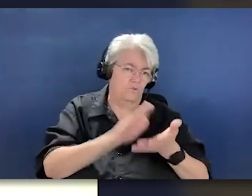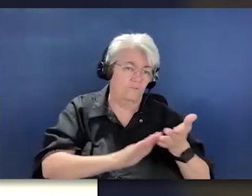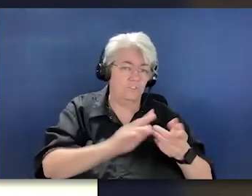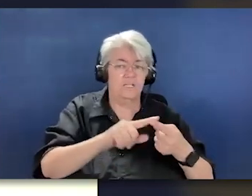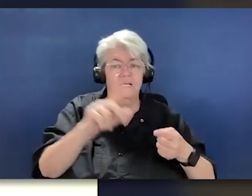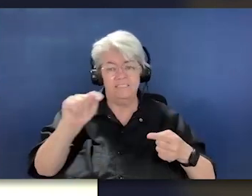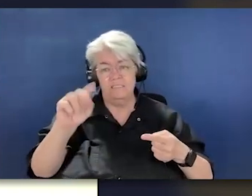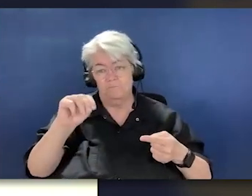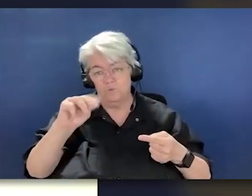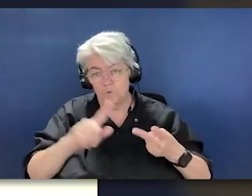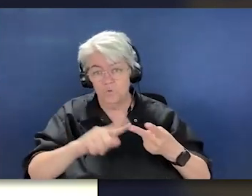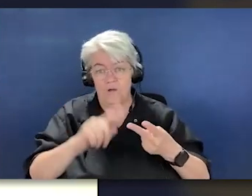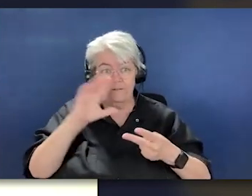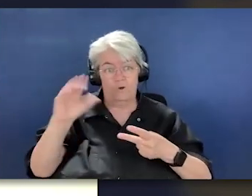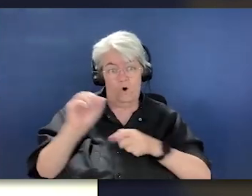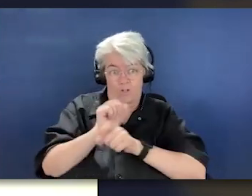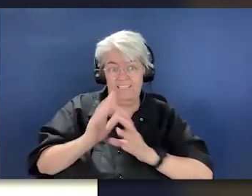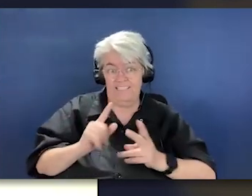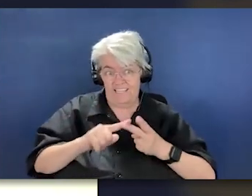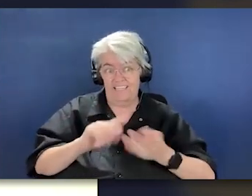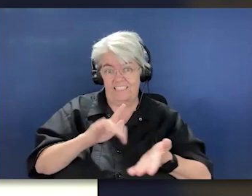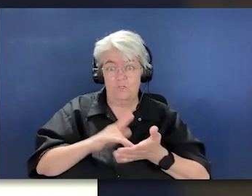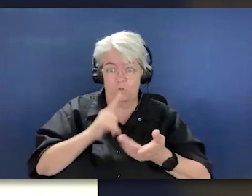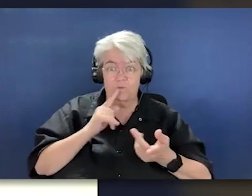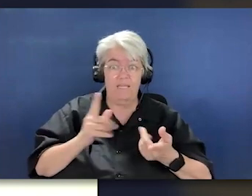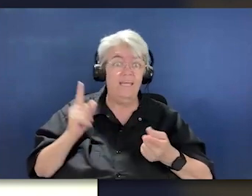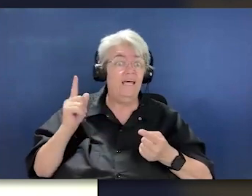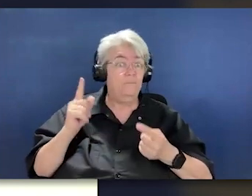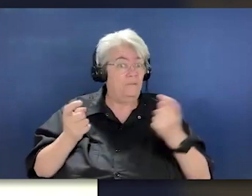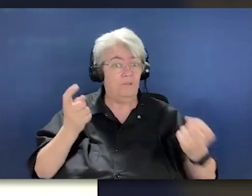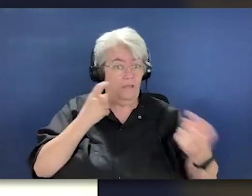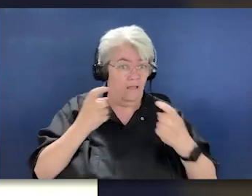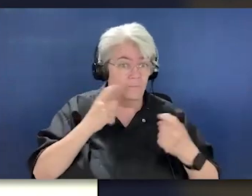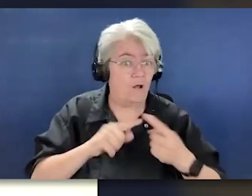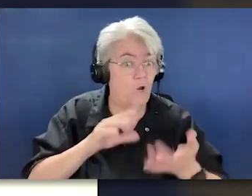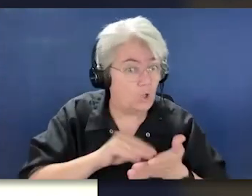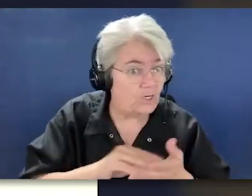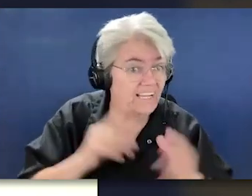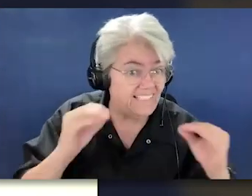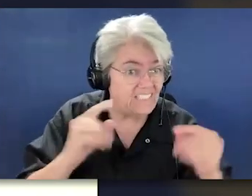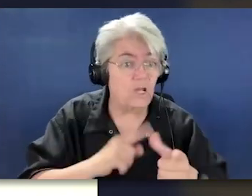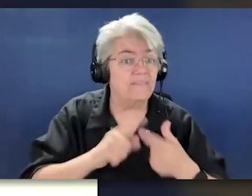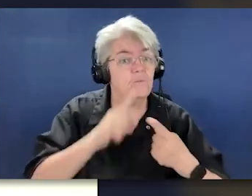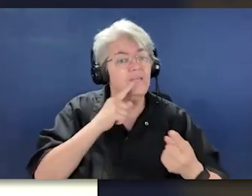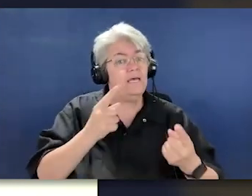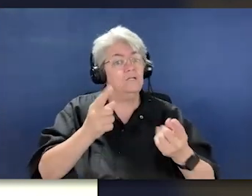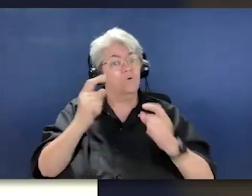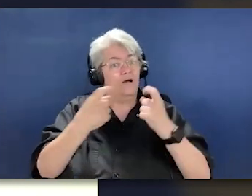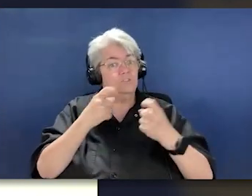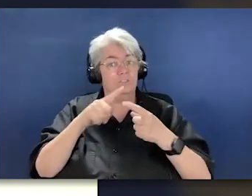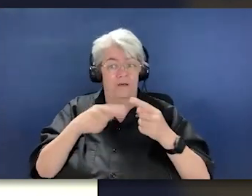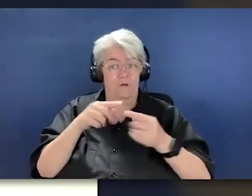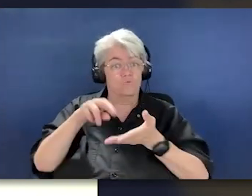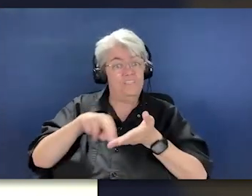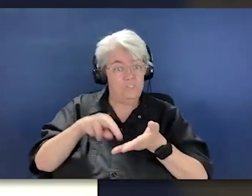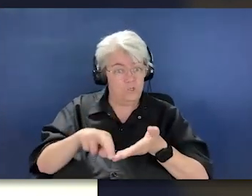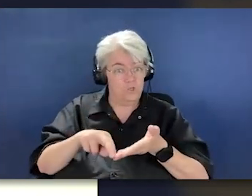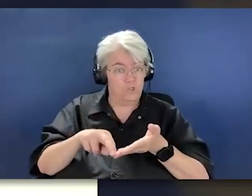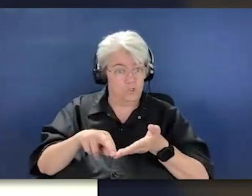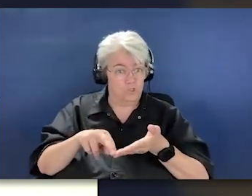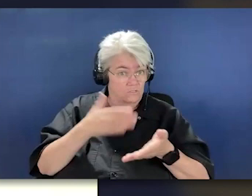colleagues in the center, this has been a pretty regular refrain. We get questions about learning and teaching, but then we start getting questions about research